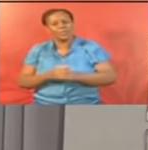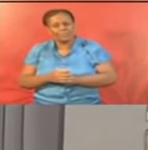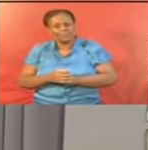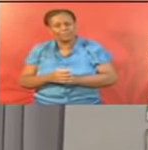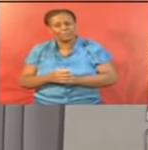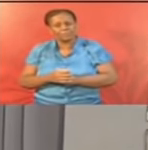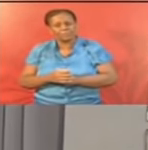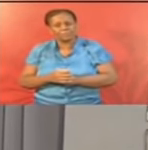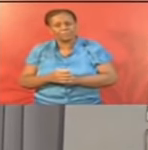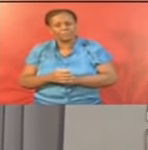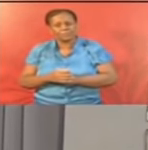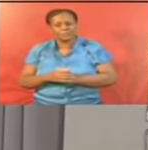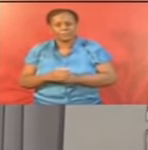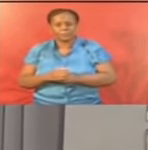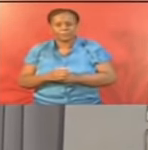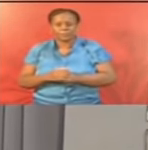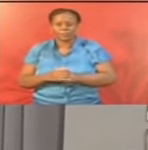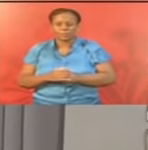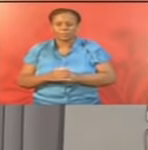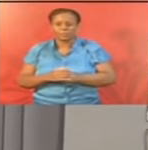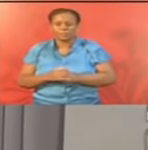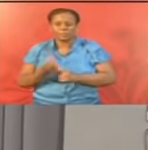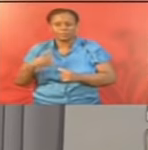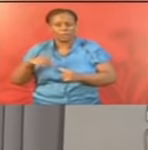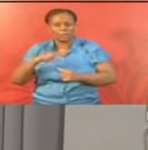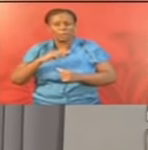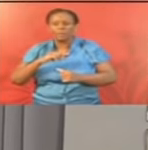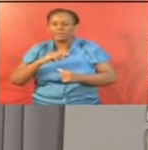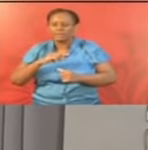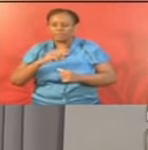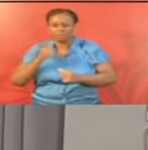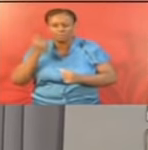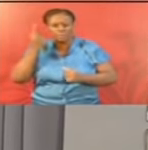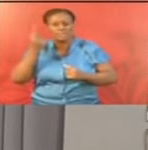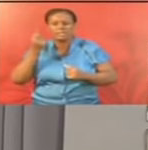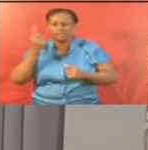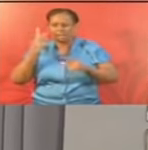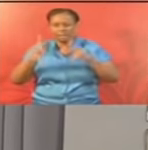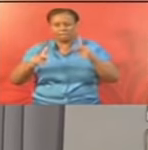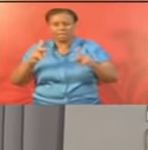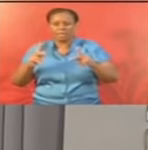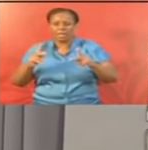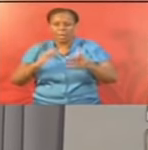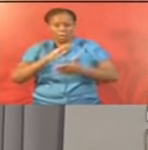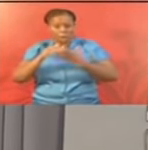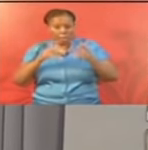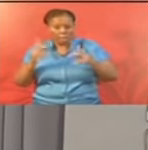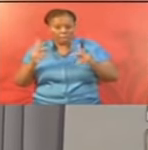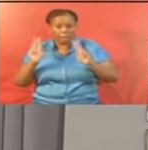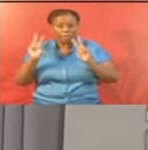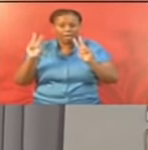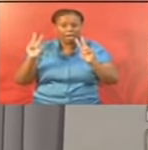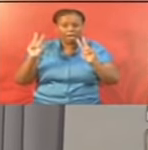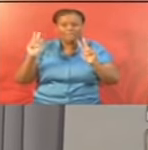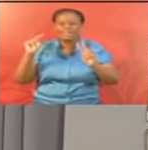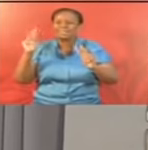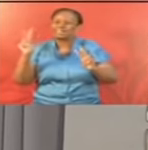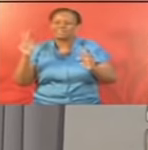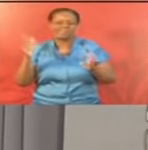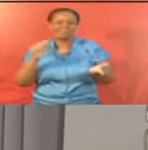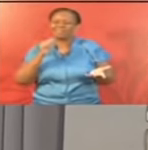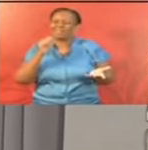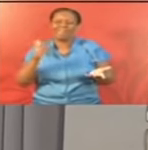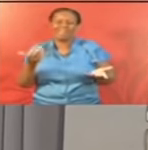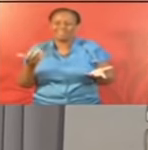that they use because we recognize they may not look at TV. We recognize they may not read newspapers. So we are